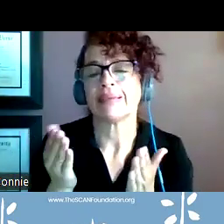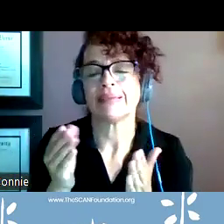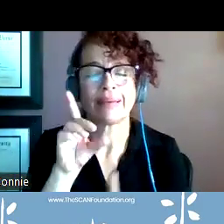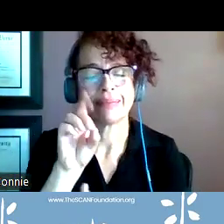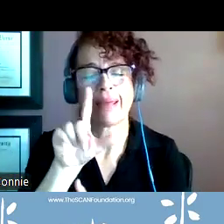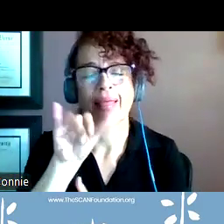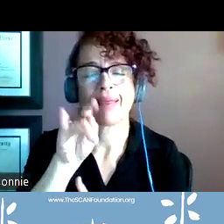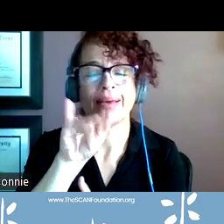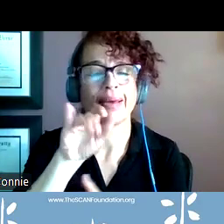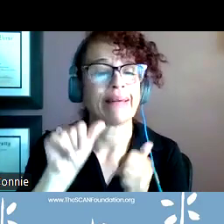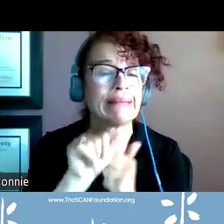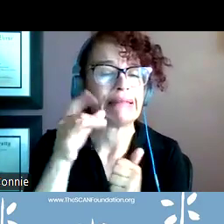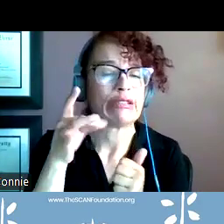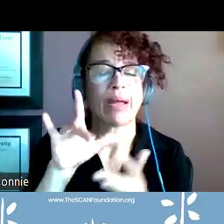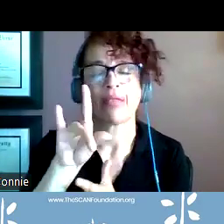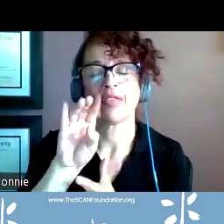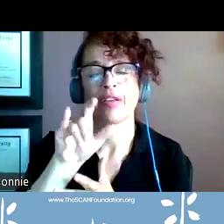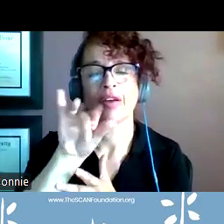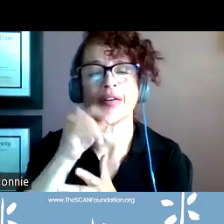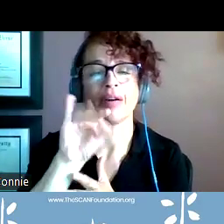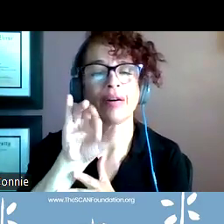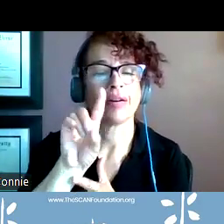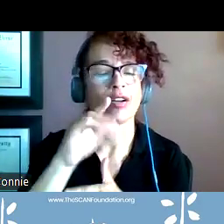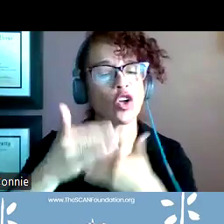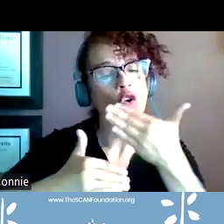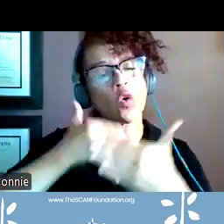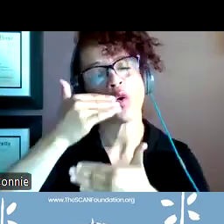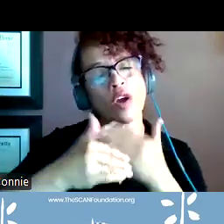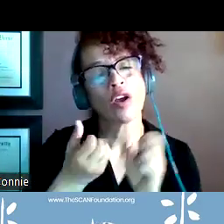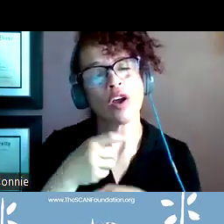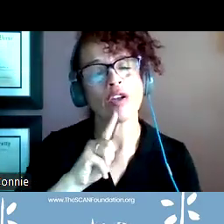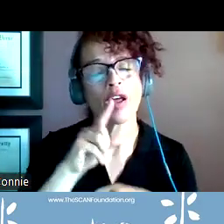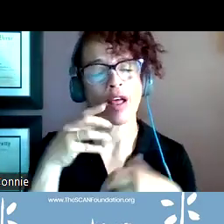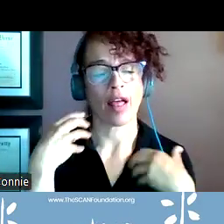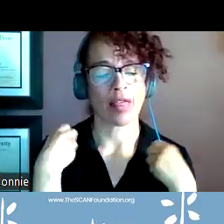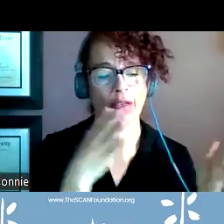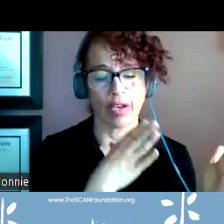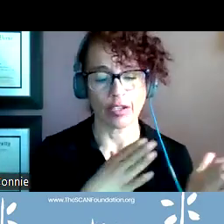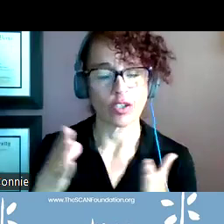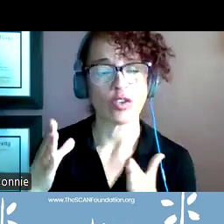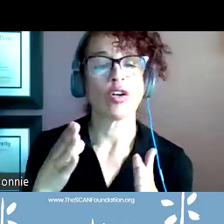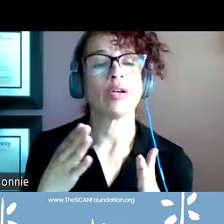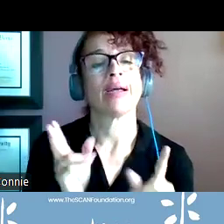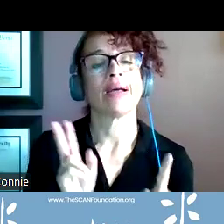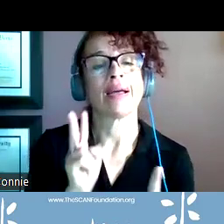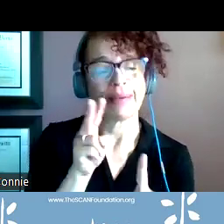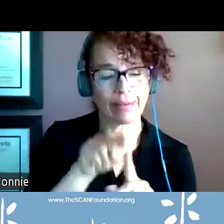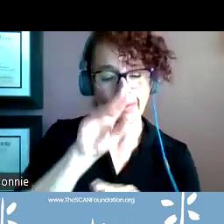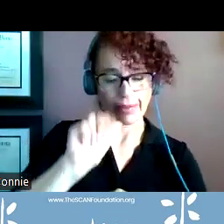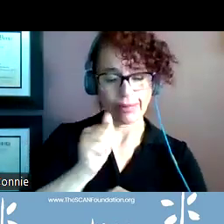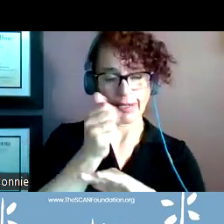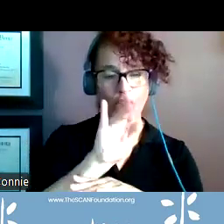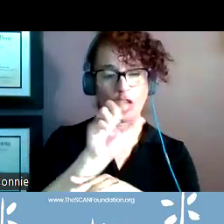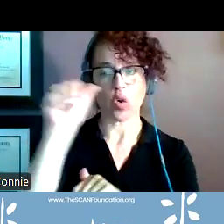delegated. And then to develop processes to ensure that the health plans and subcontractors comply with the setting rules and